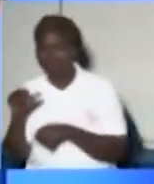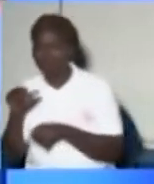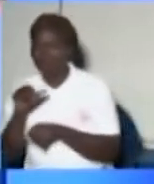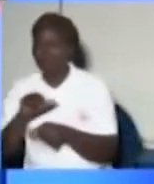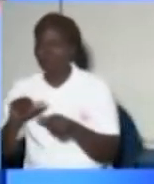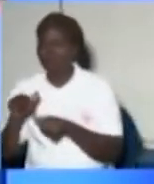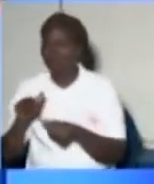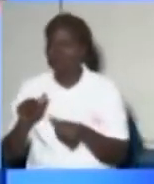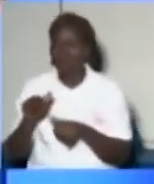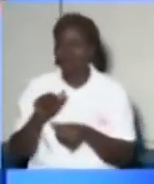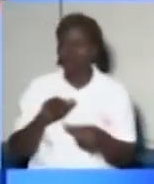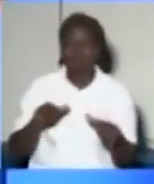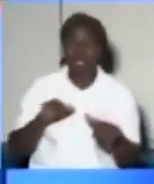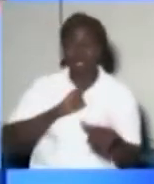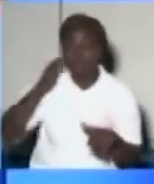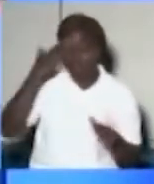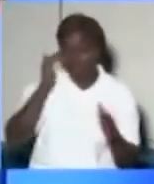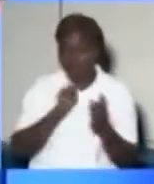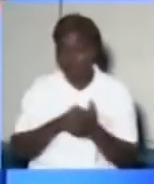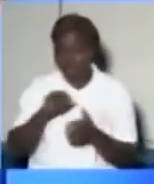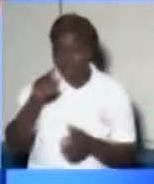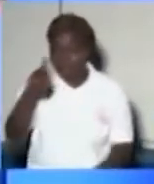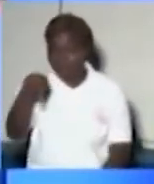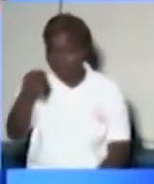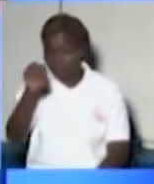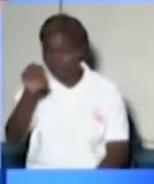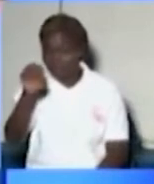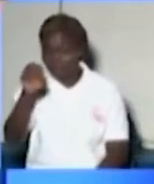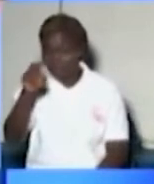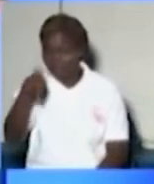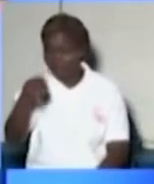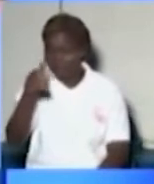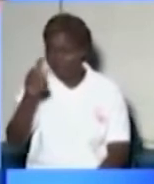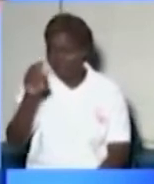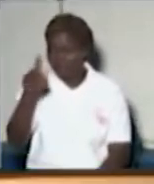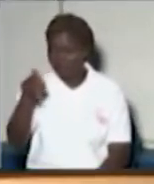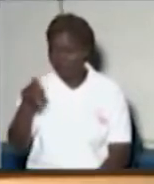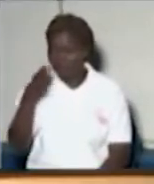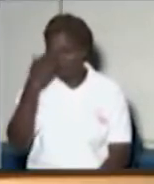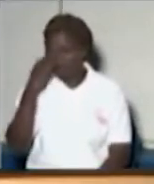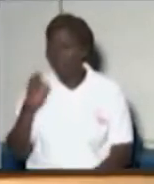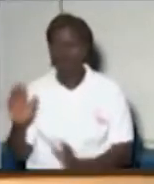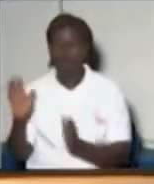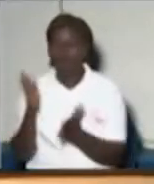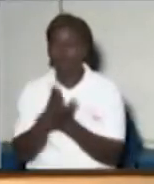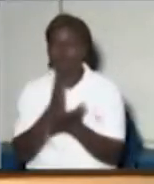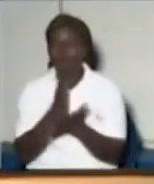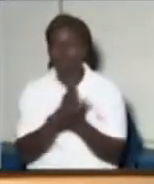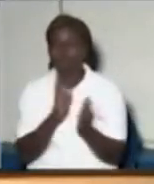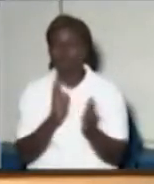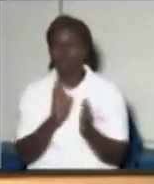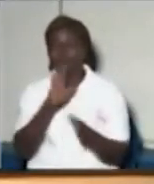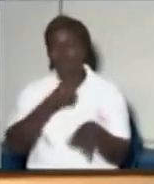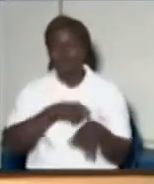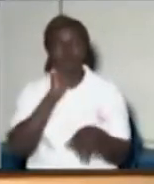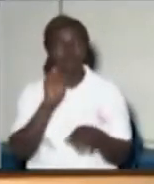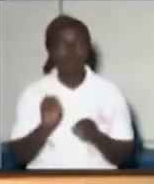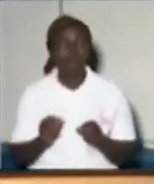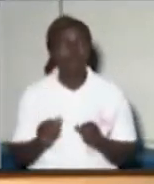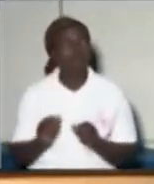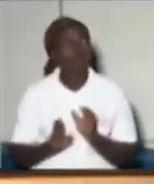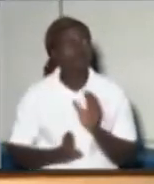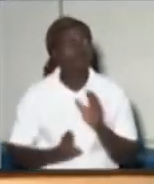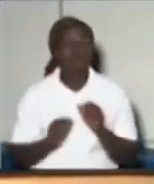I know that the candidate of PDP knows very well. Unfortunately, sir, your time is up. Okay. And let me again